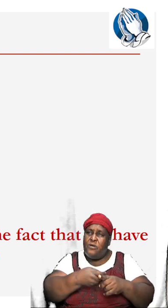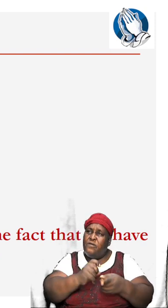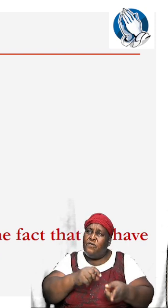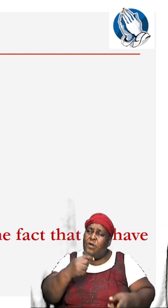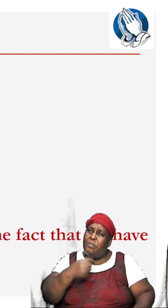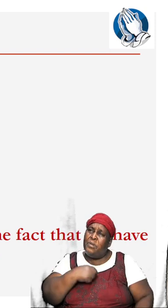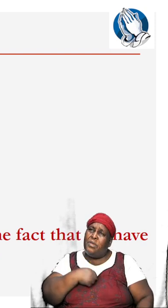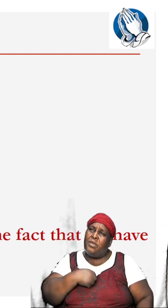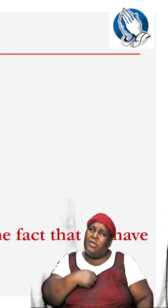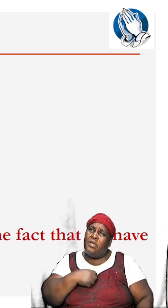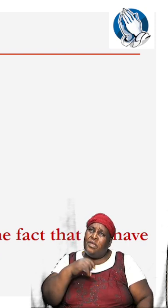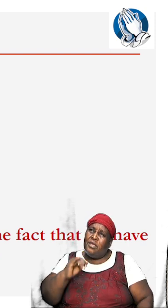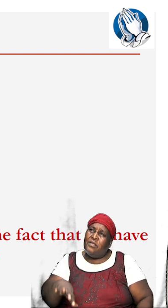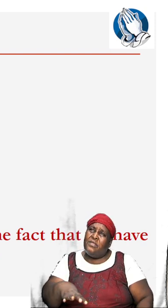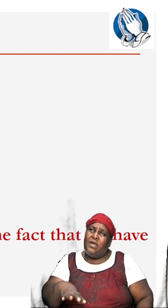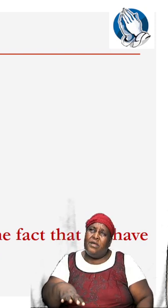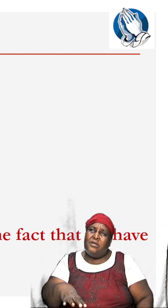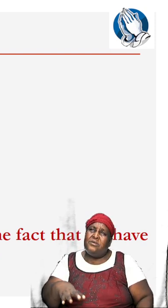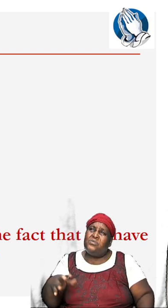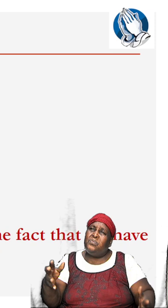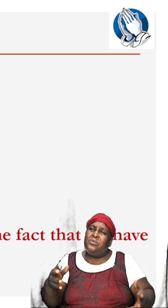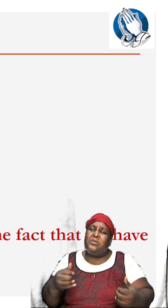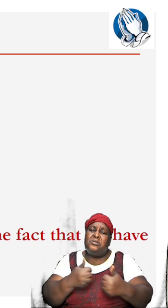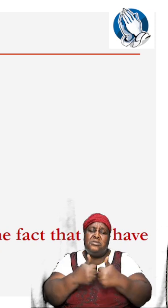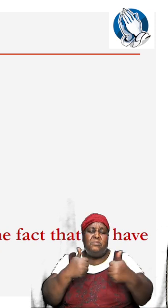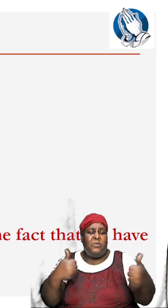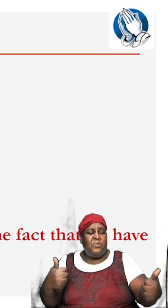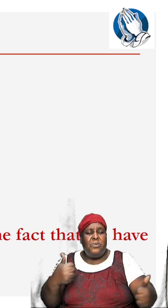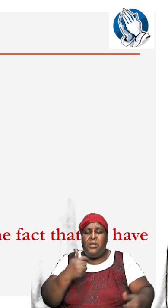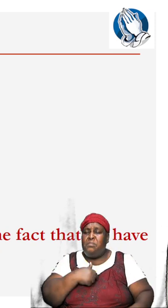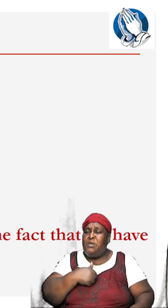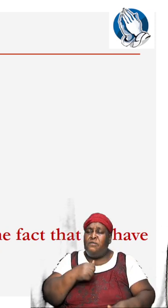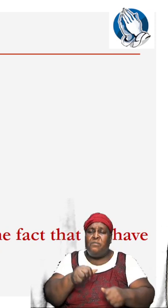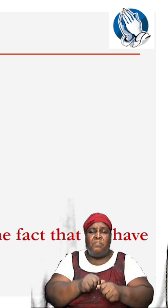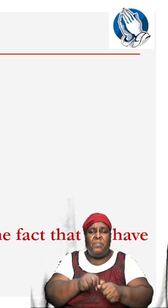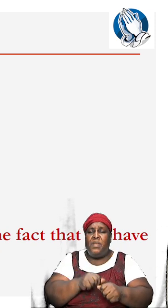Because that is what is going to separate me from everybody else.